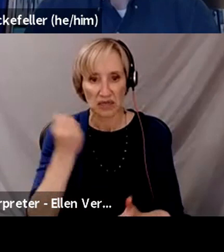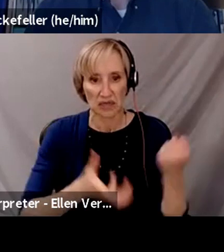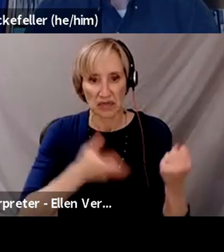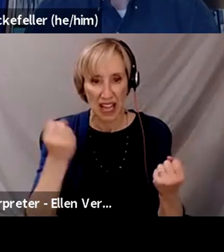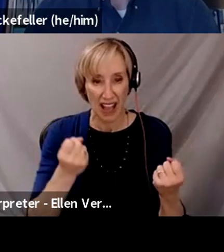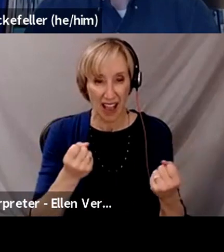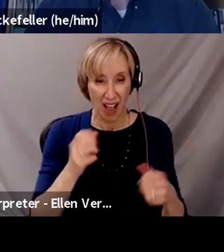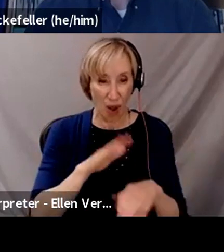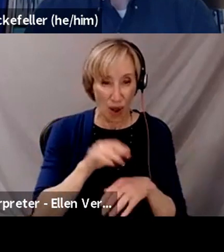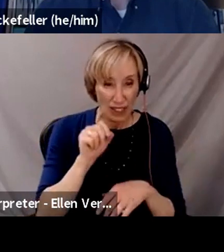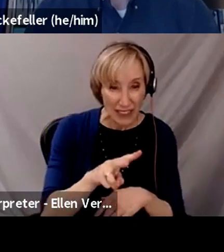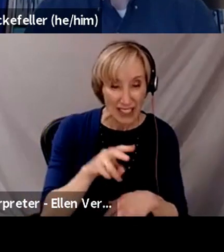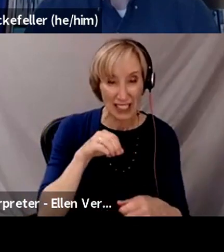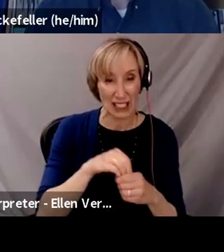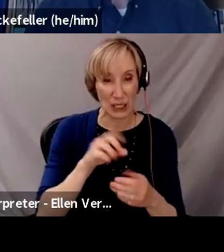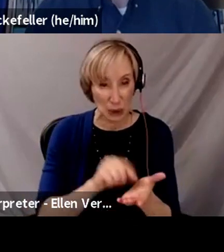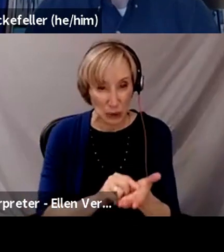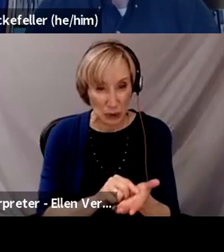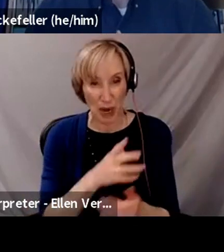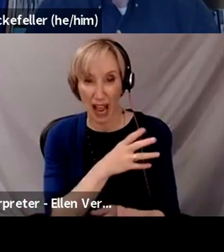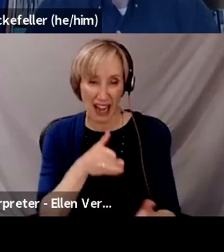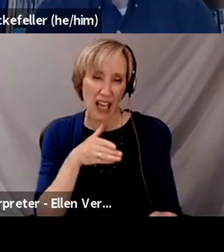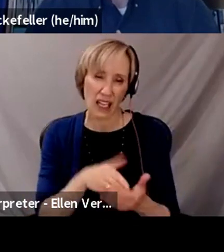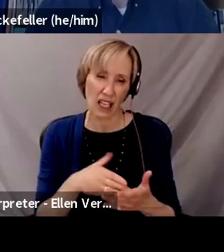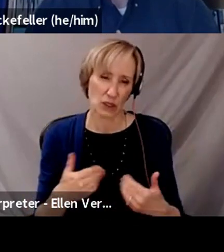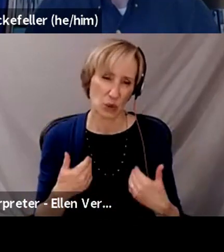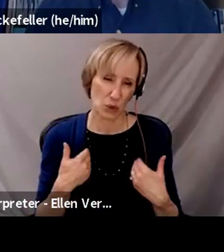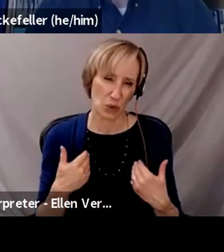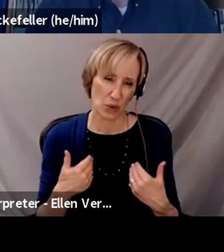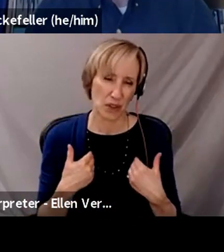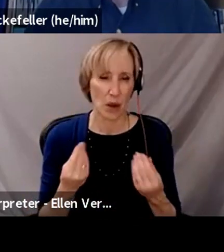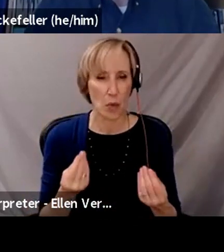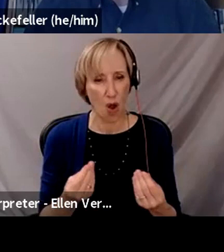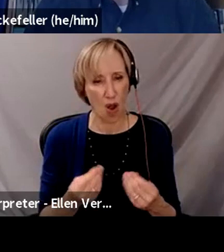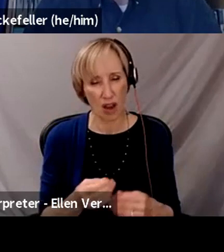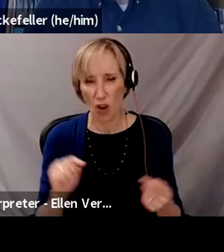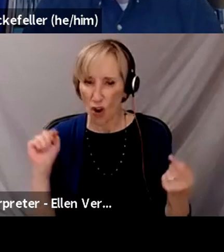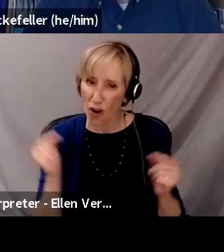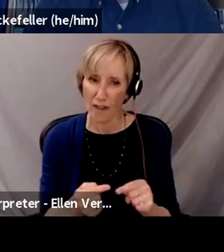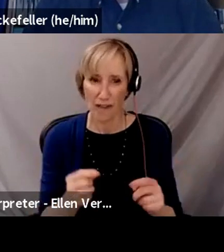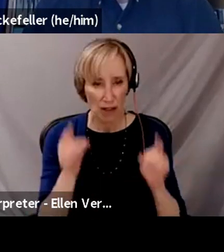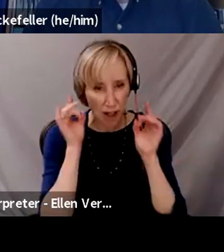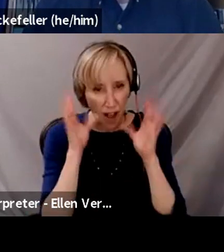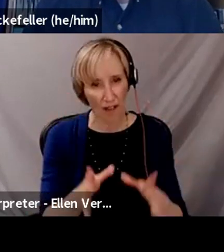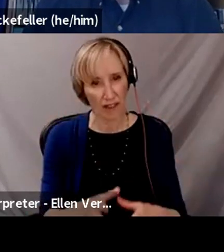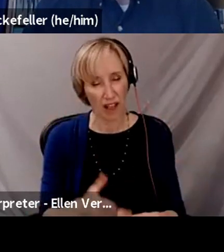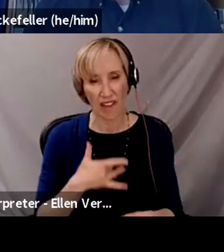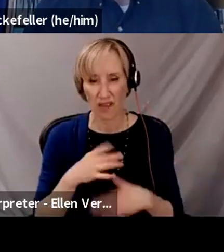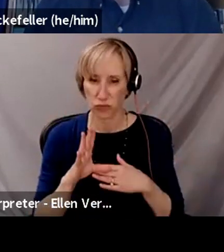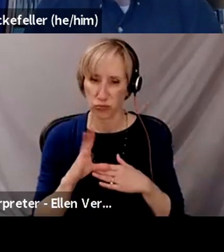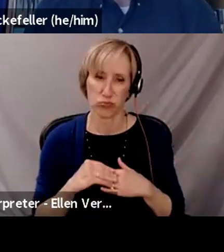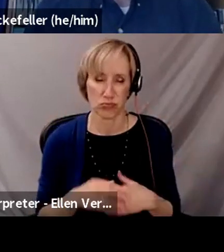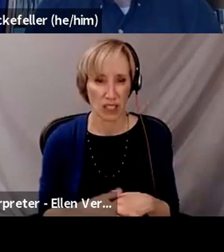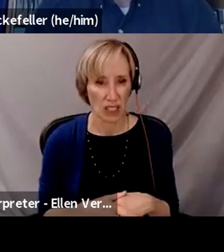being targeted against youth of all people. And then it's even more disheartening to just know that we have all